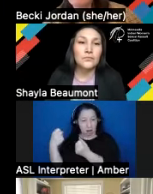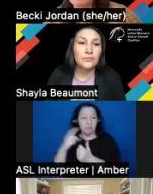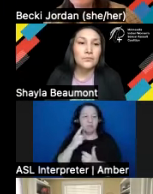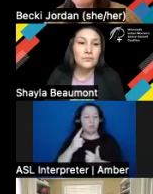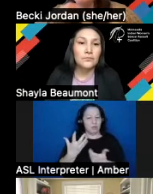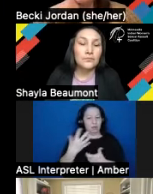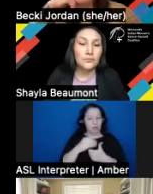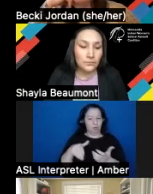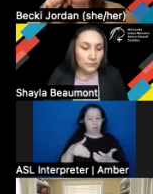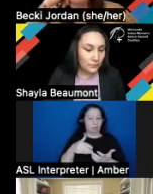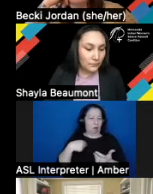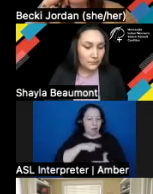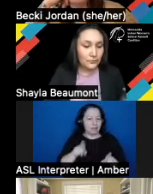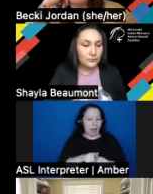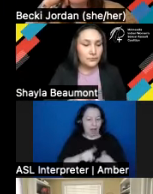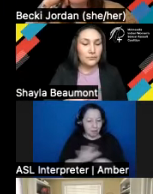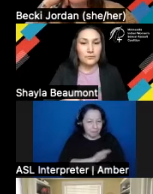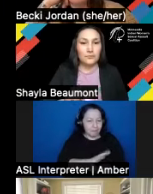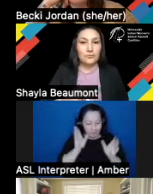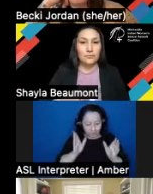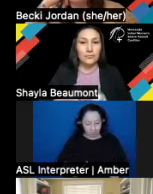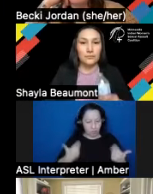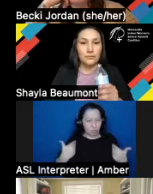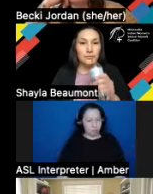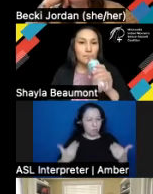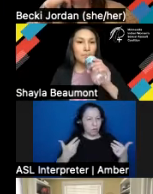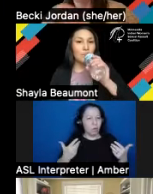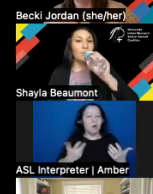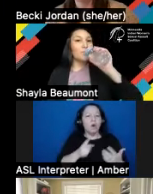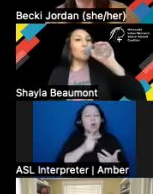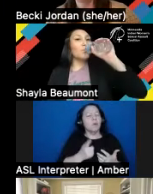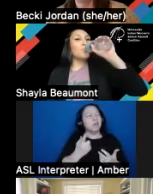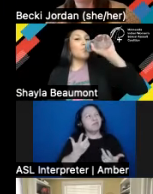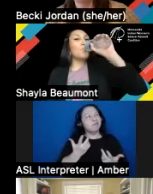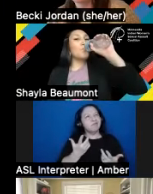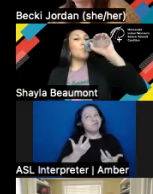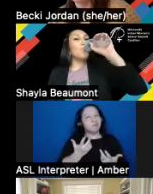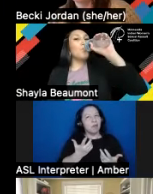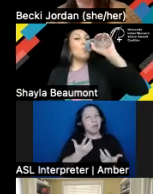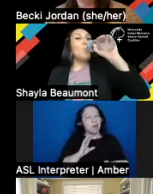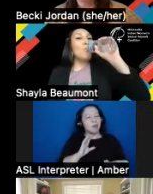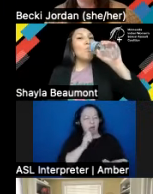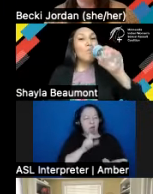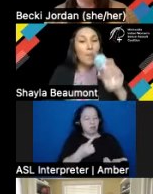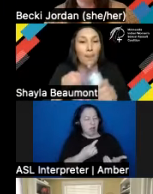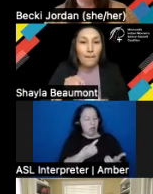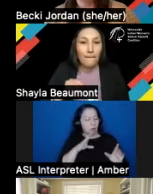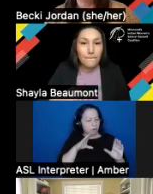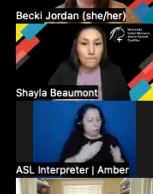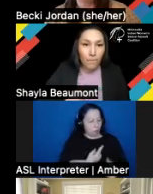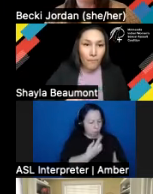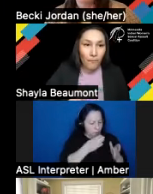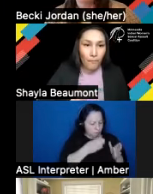people, right? And thinking outside of just the individual, I think is so important when we